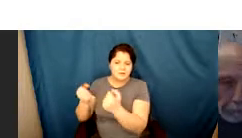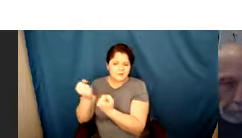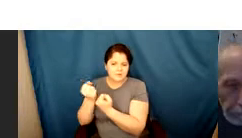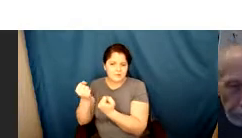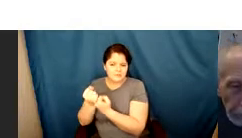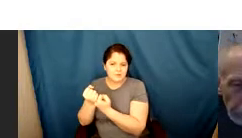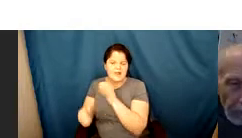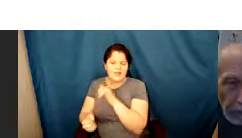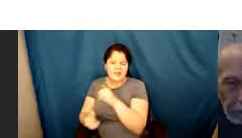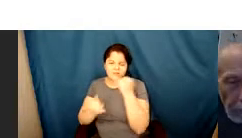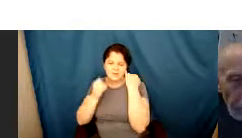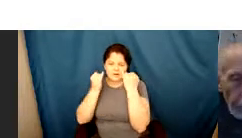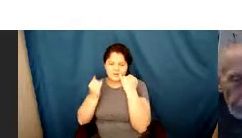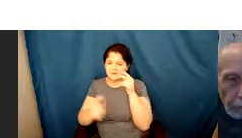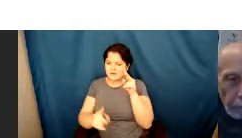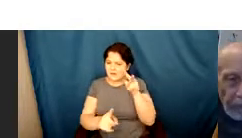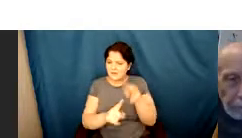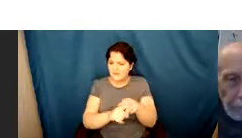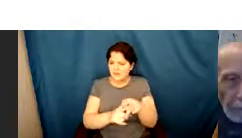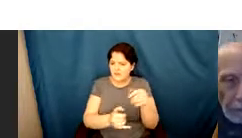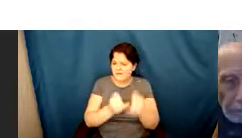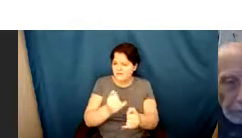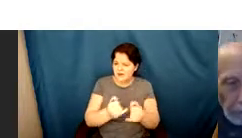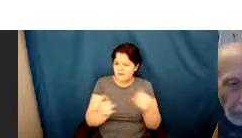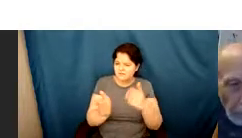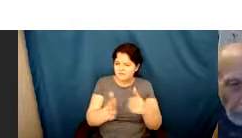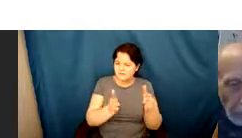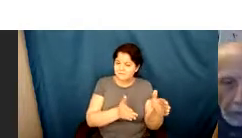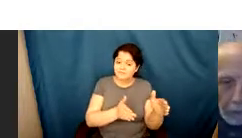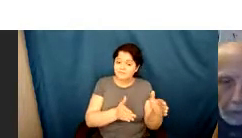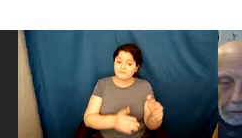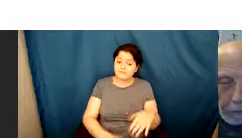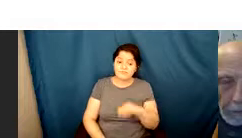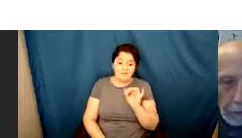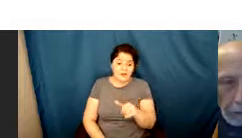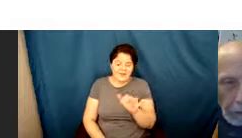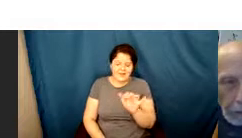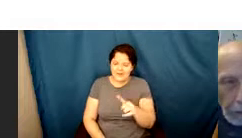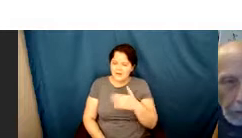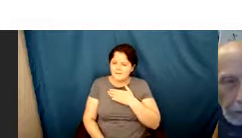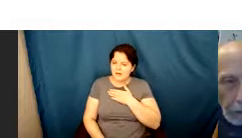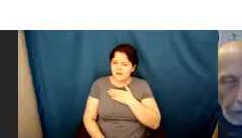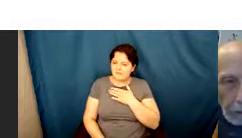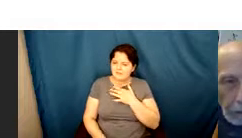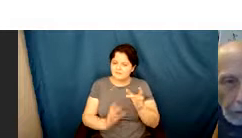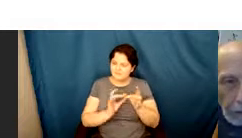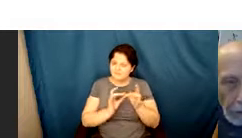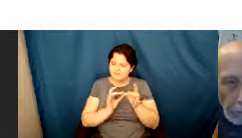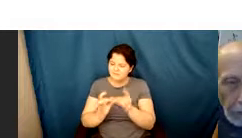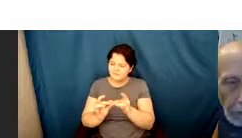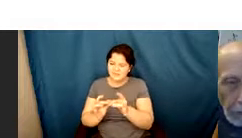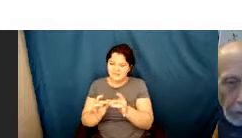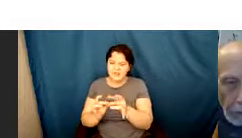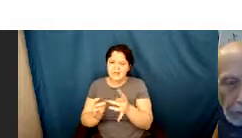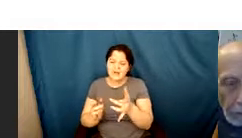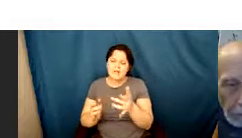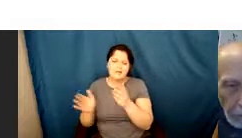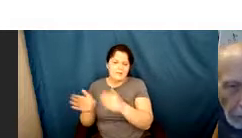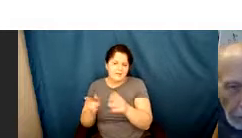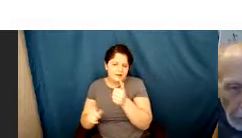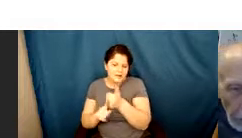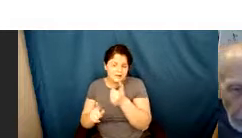in the final plan. So with that, that's my sort of segue into the plan itself. And I'm